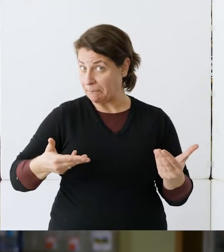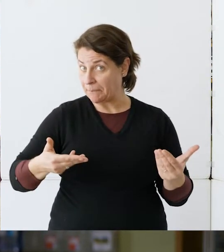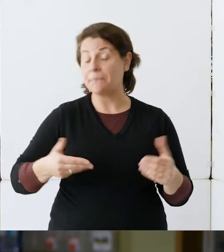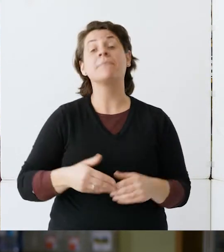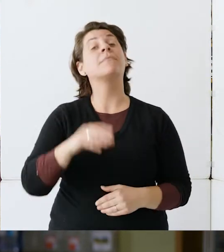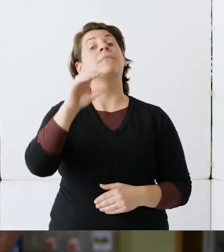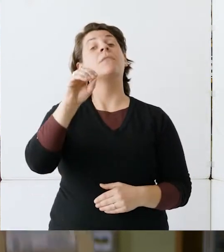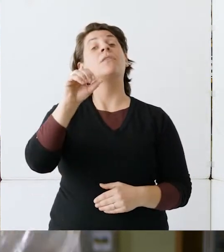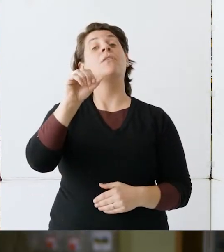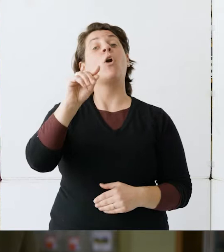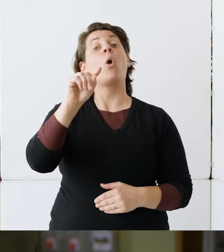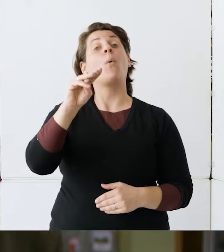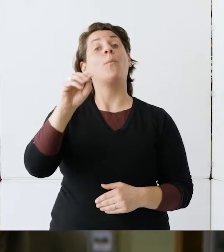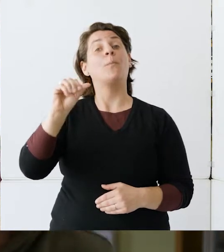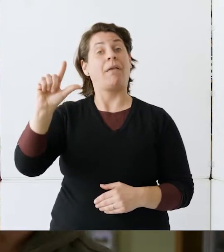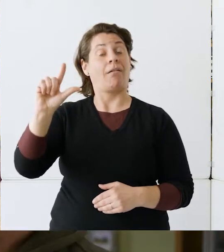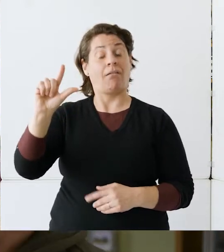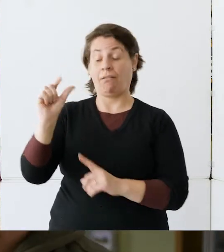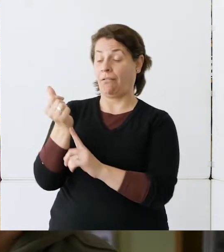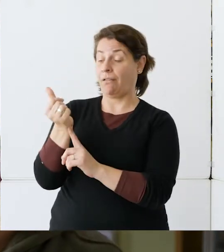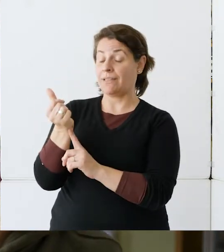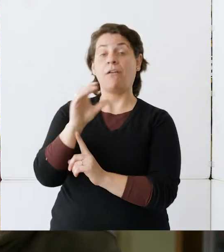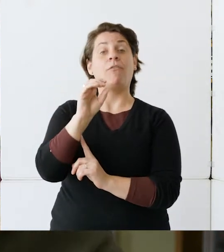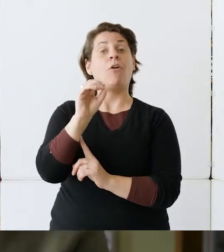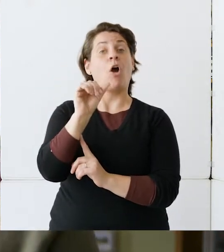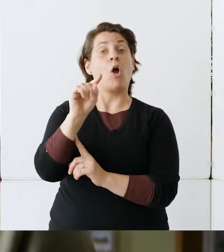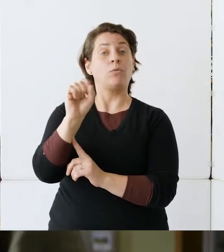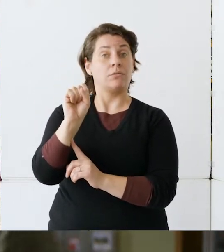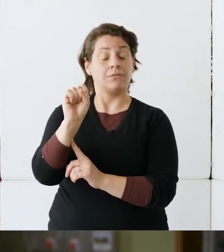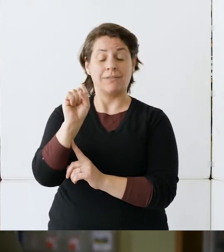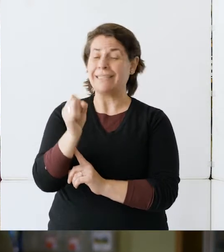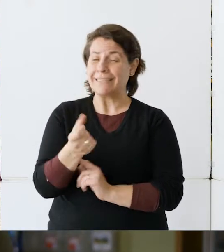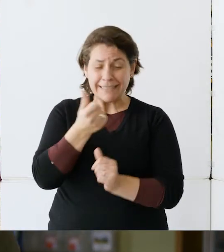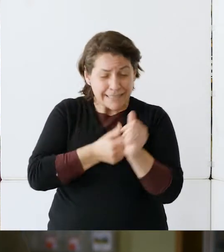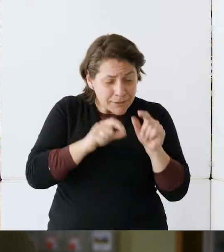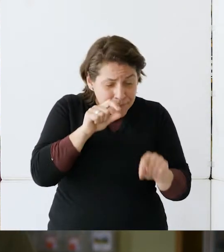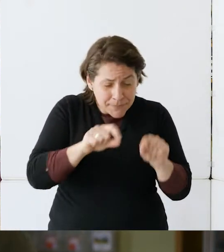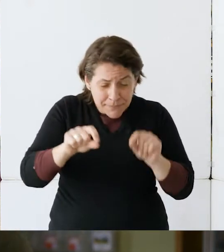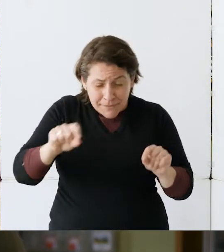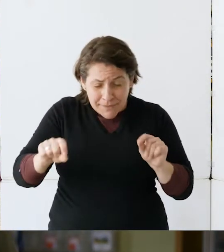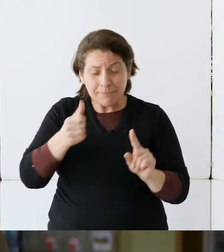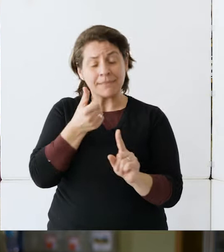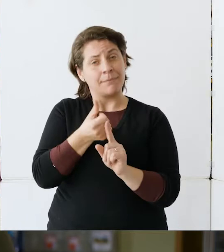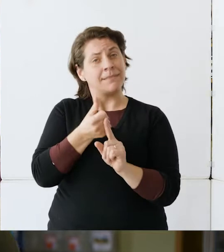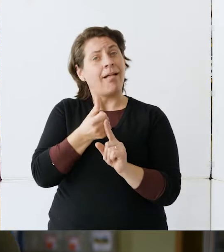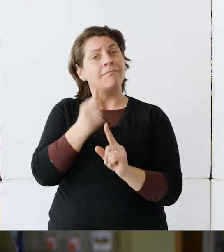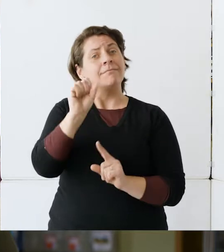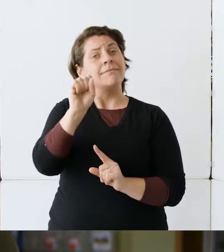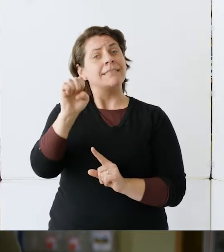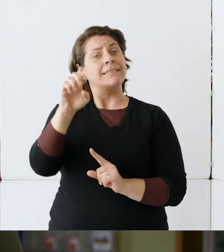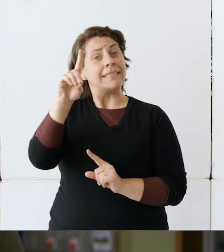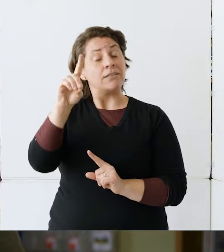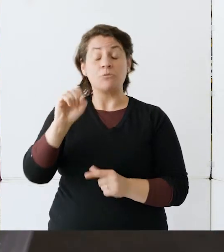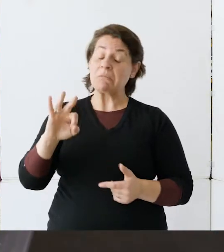one of these are seeds. So when you have oatmeal in the morning, or if you have oatmeal chocolate chip cookies or anything like that, you're